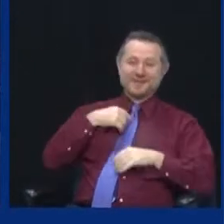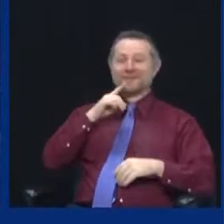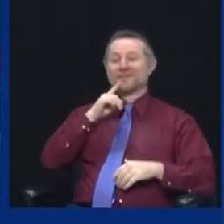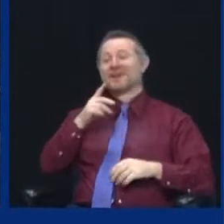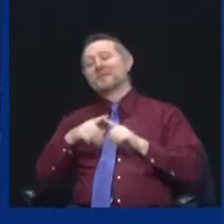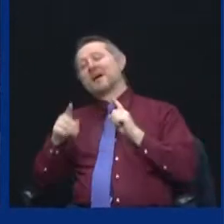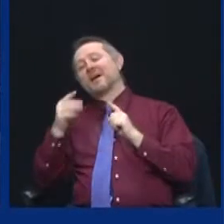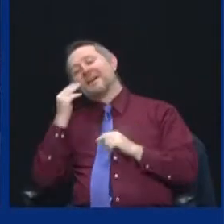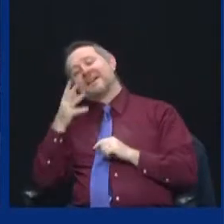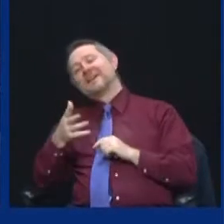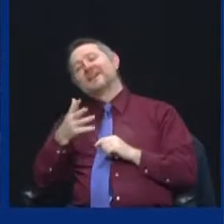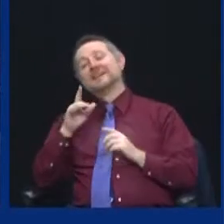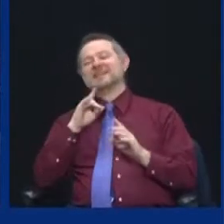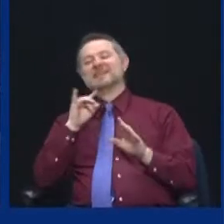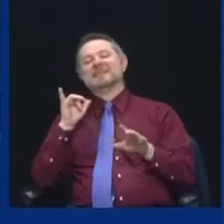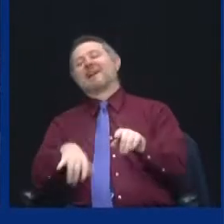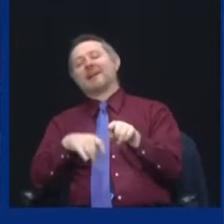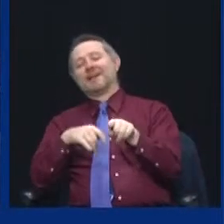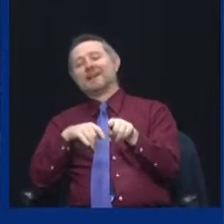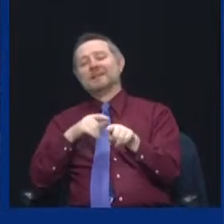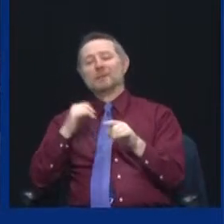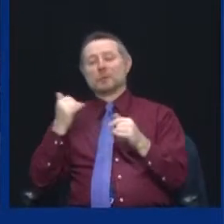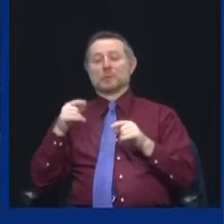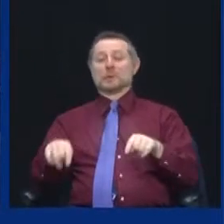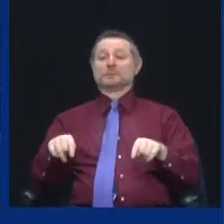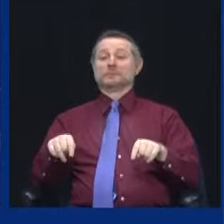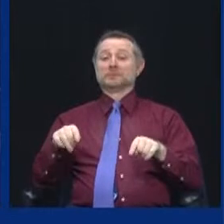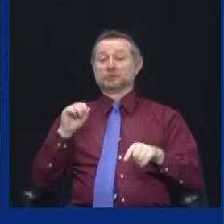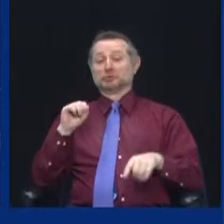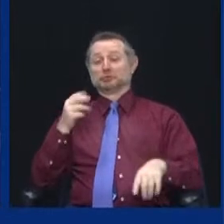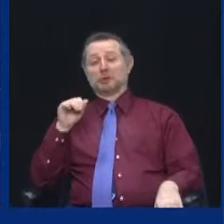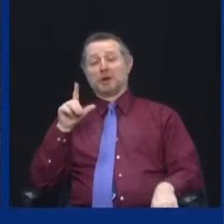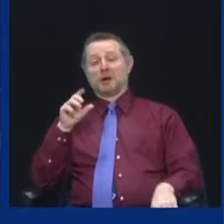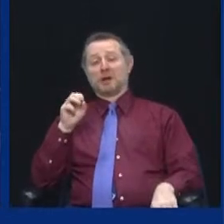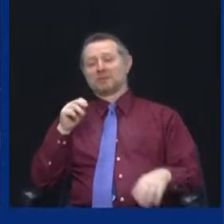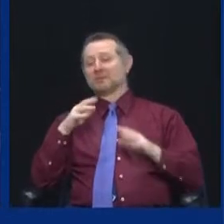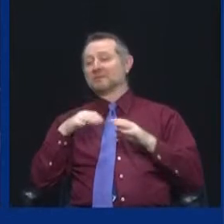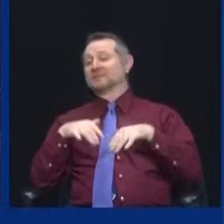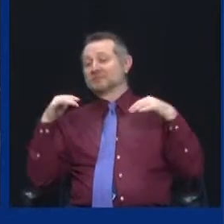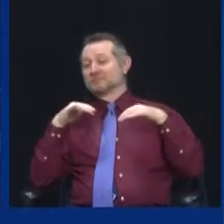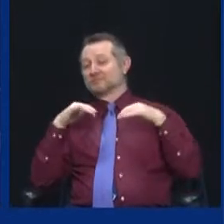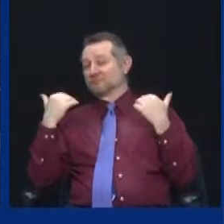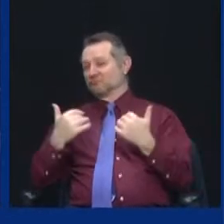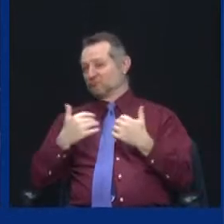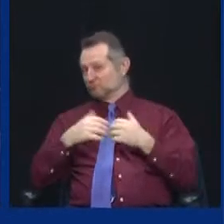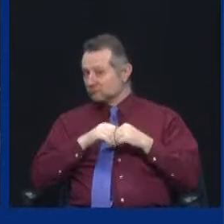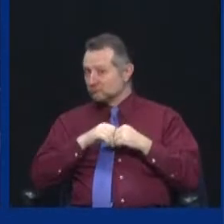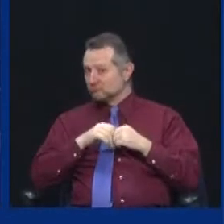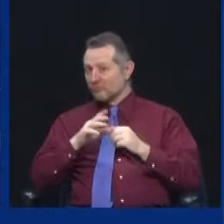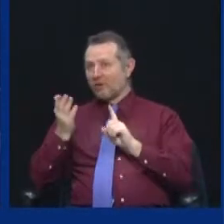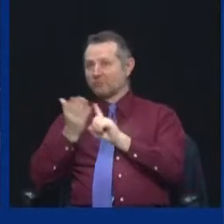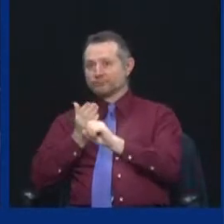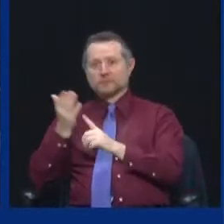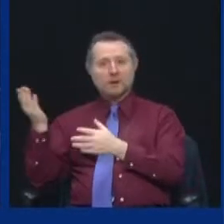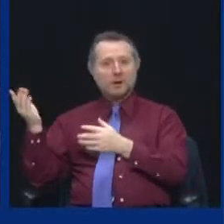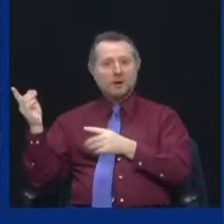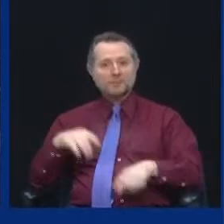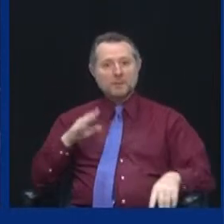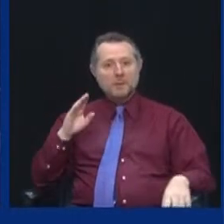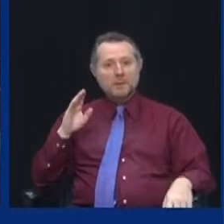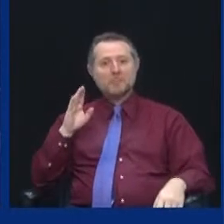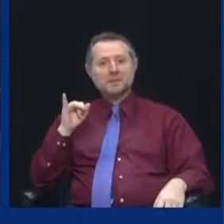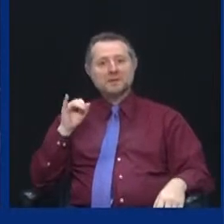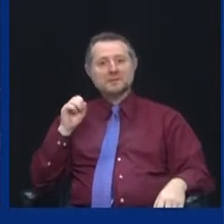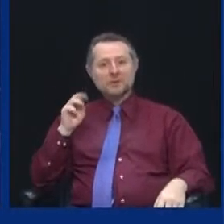that's what the Sahlen Field is. It brought the Bisons, which have